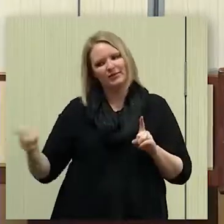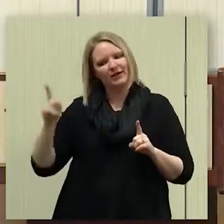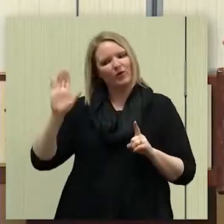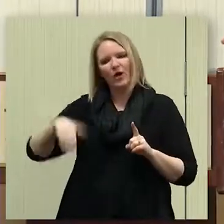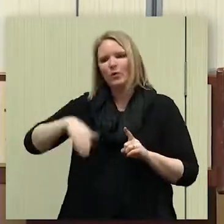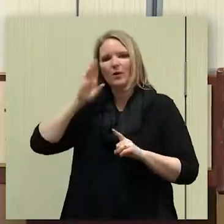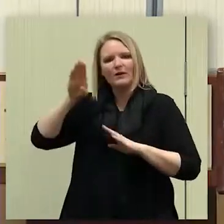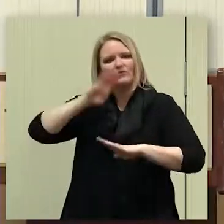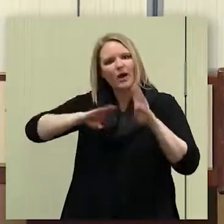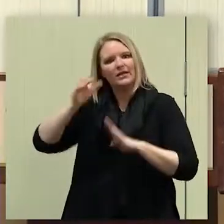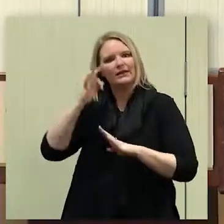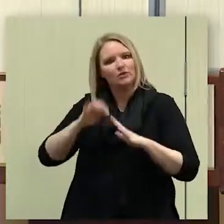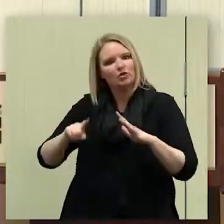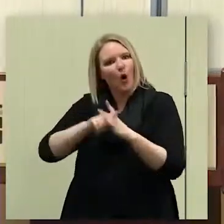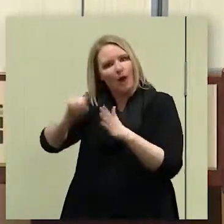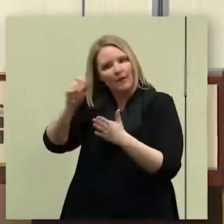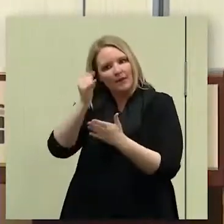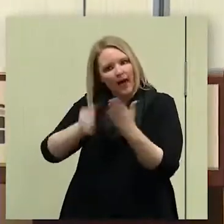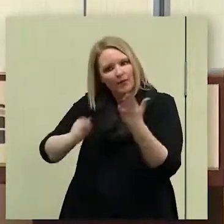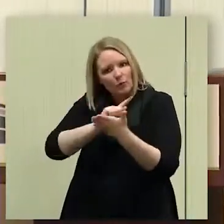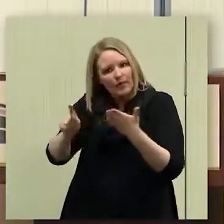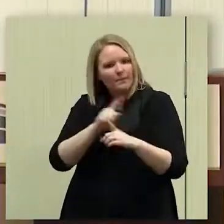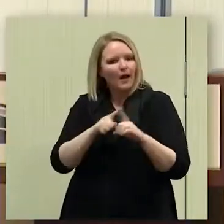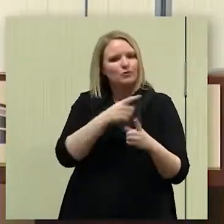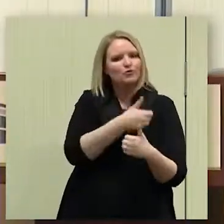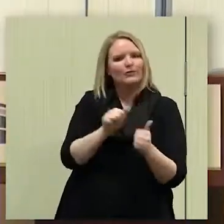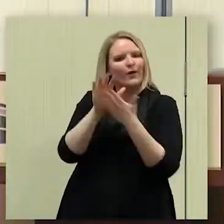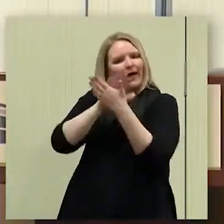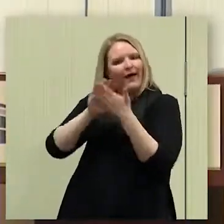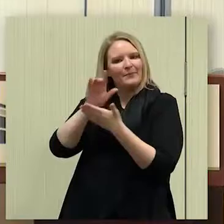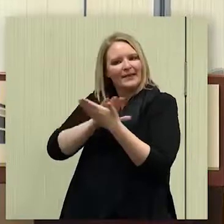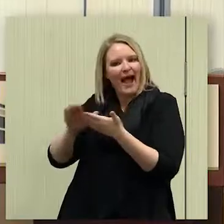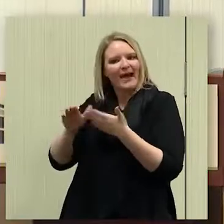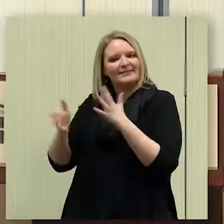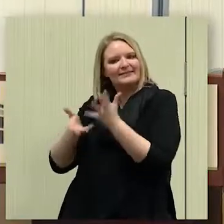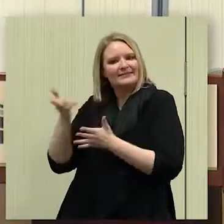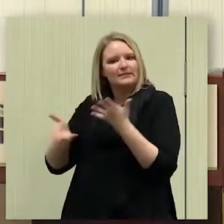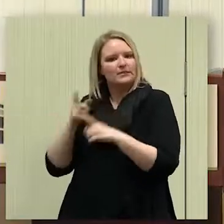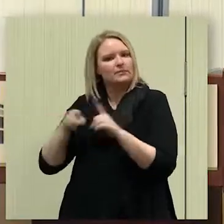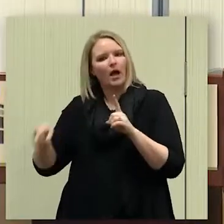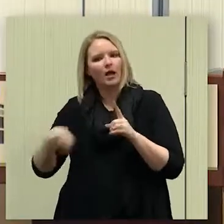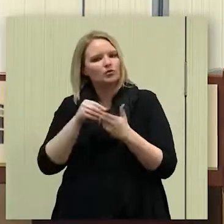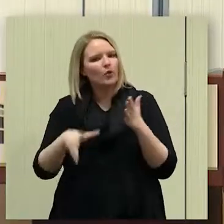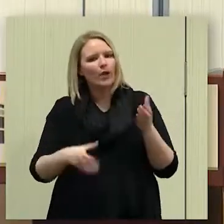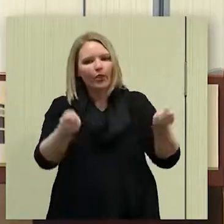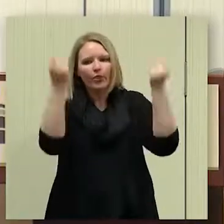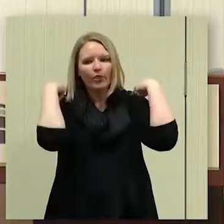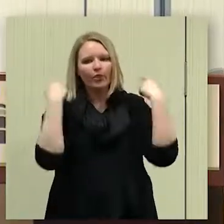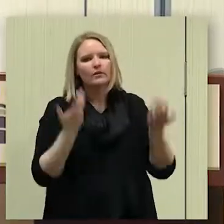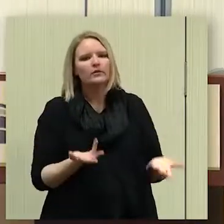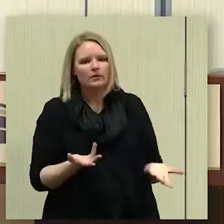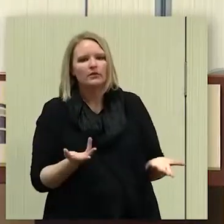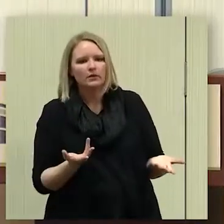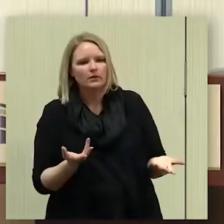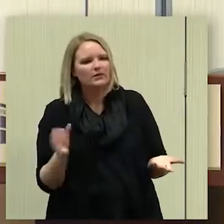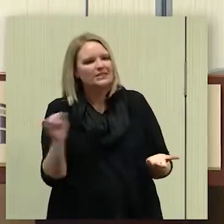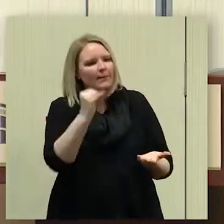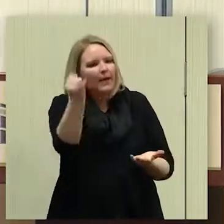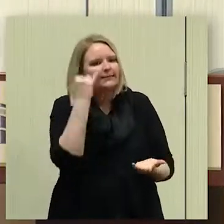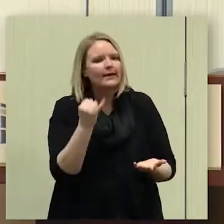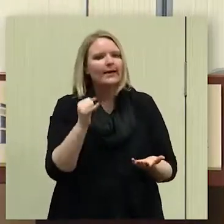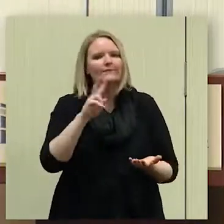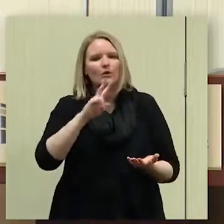us by being here that last week when we're doing fun activities. So for some of our students with visual impairments, hearing impairments,